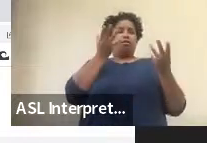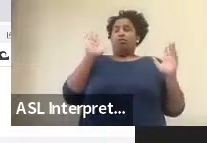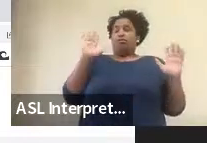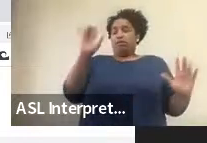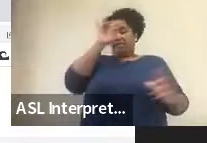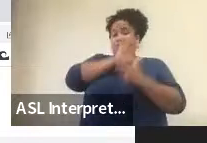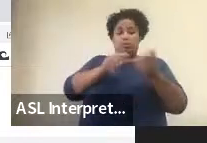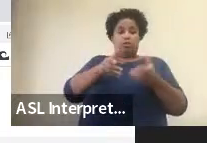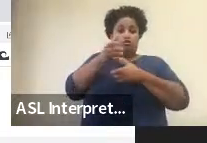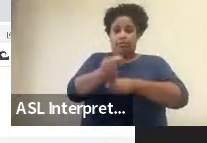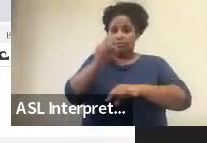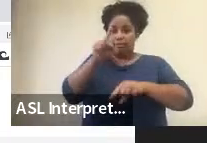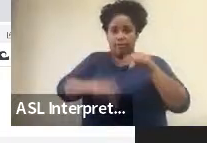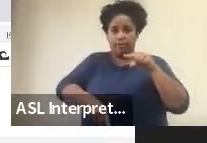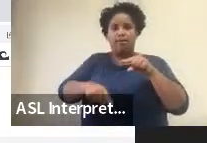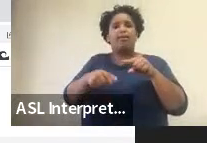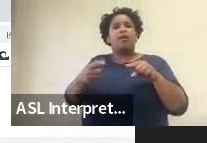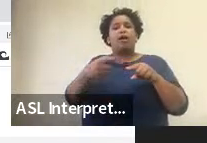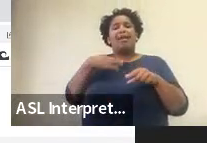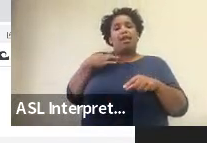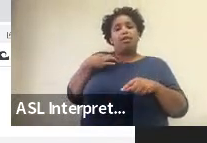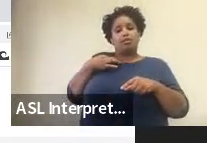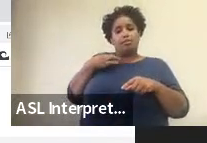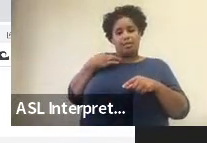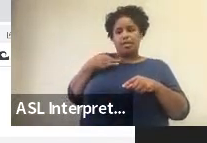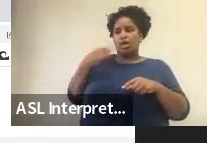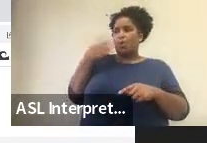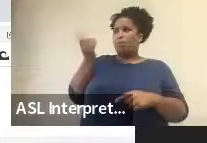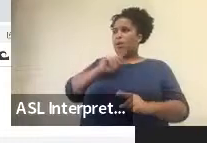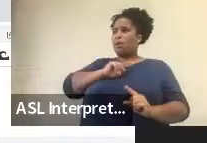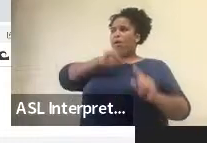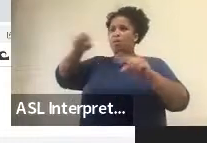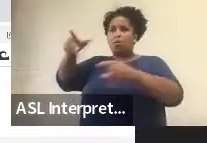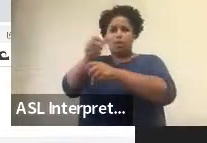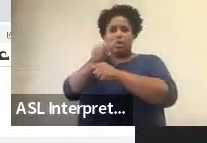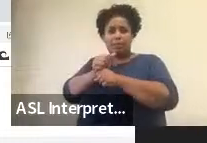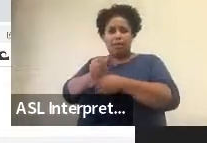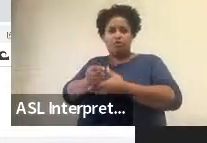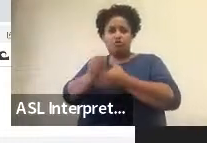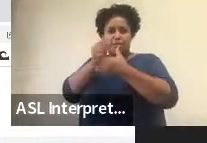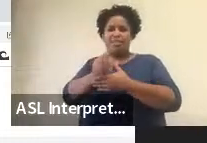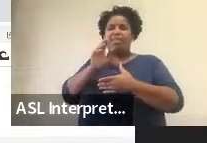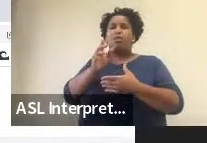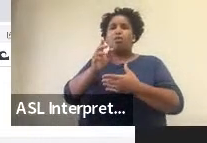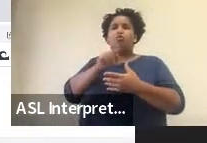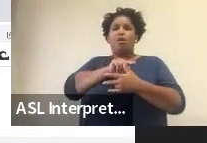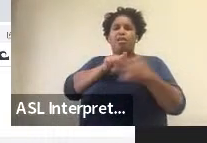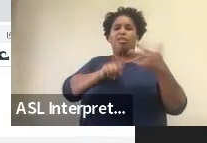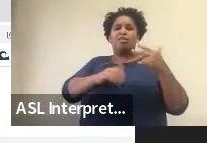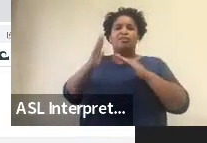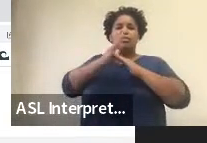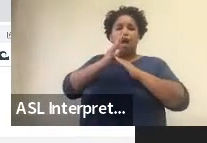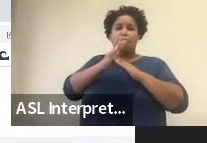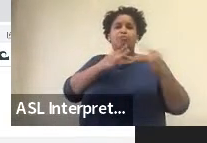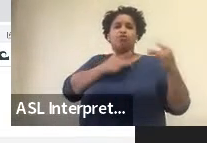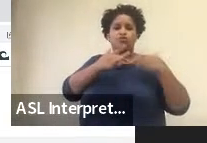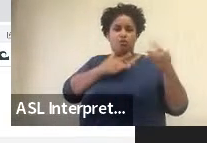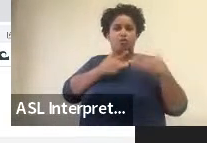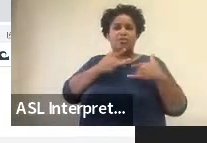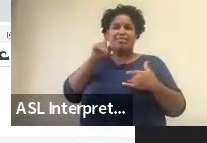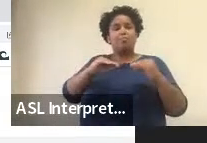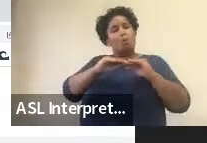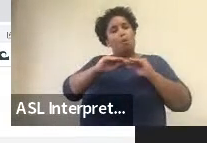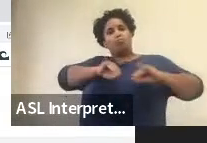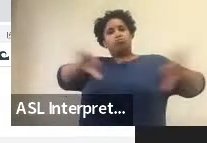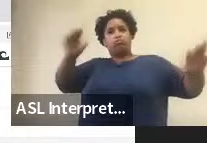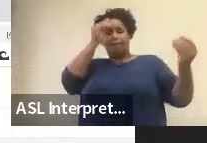the eligibility and just knowing where to go to get treatments was a concern, and there needs to be more messaging. So I'm happy